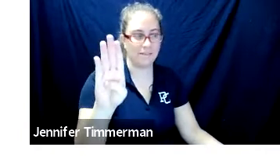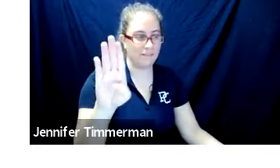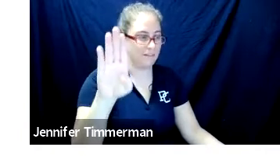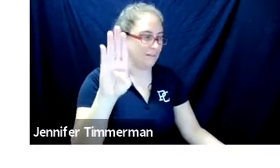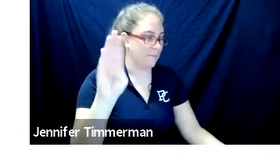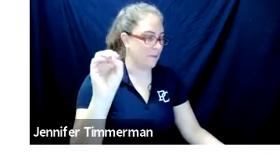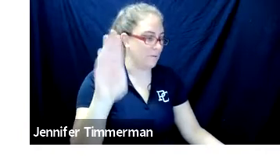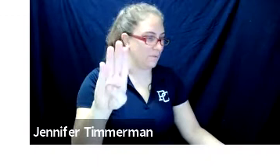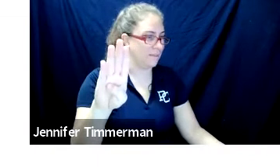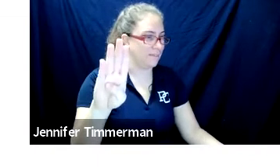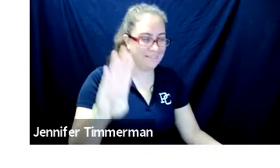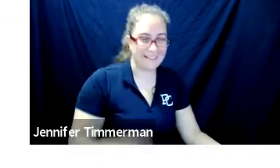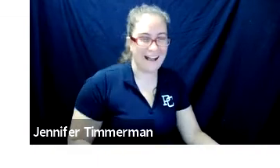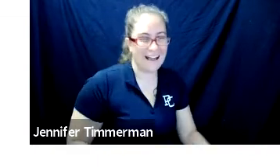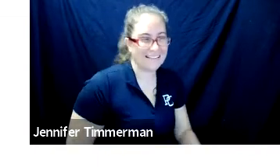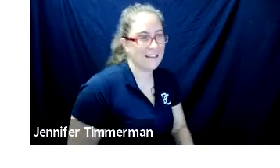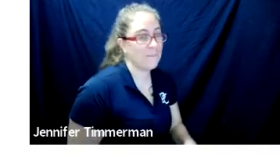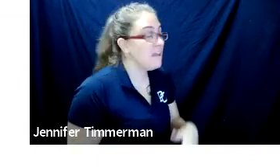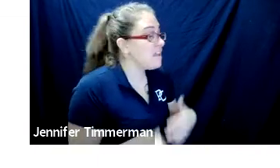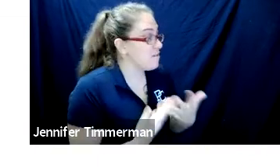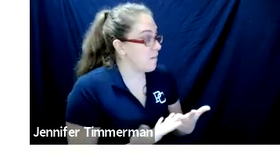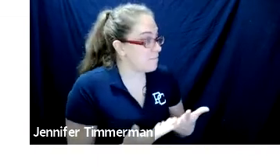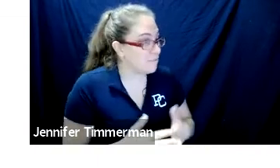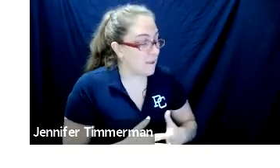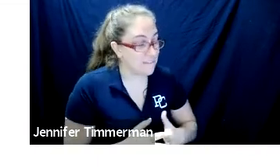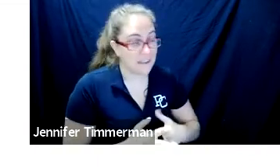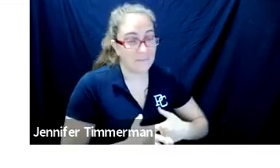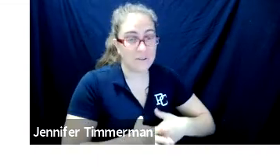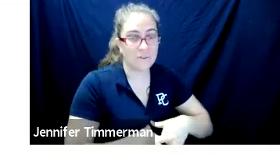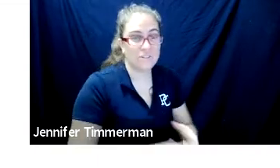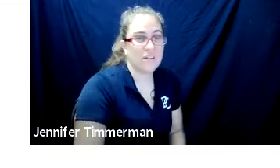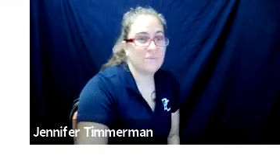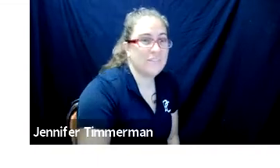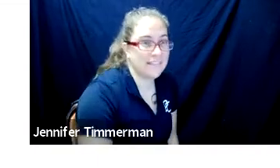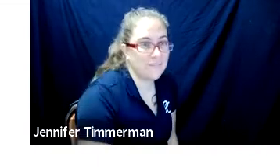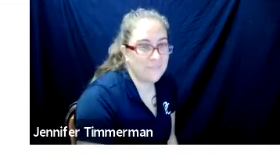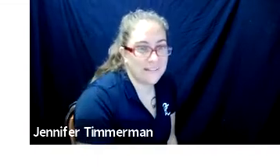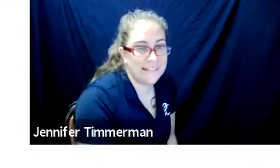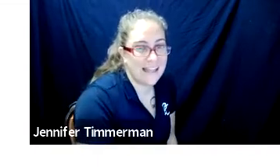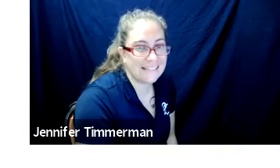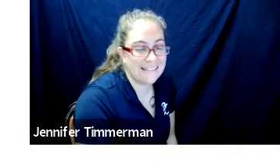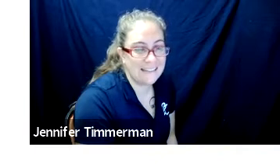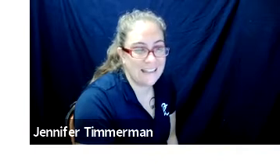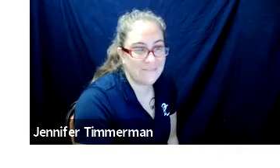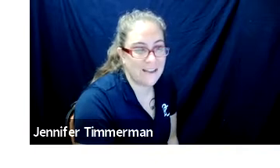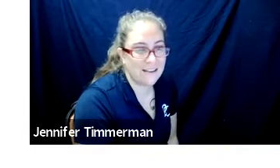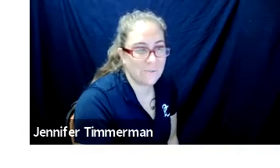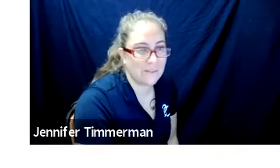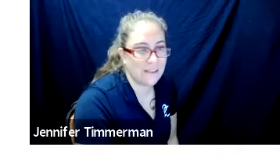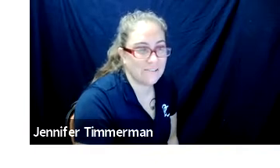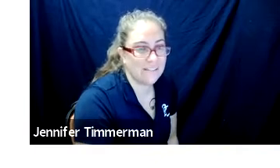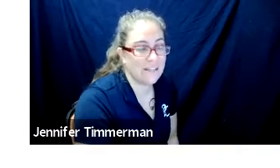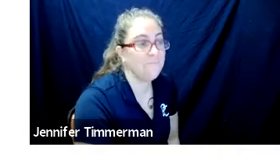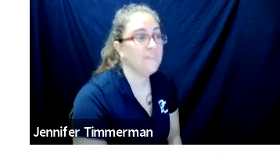B-O-B. B-O-B. Awesome. Bob, if you have a camera and you want to join in with us, that would be fantastic. If not, I